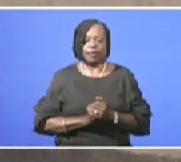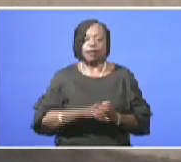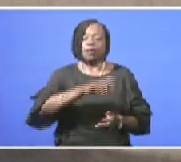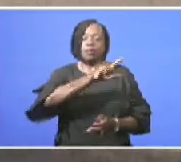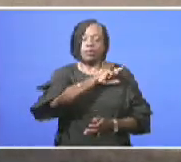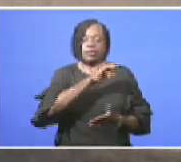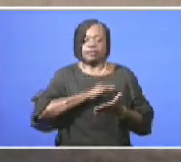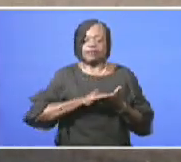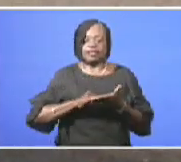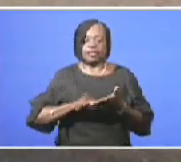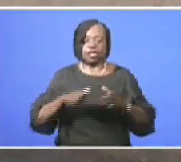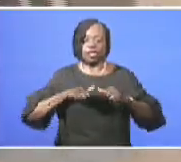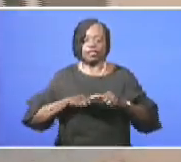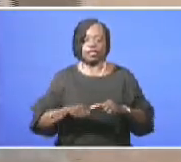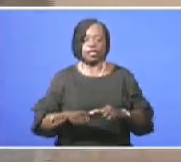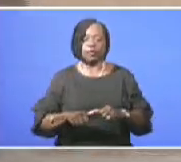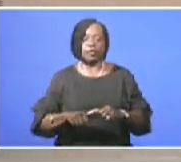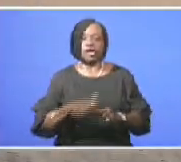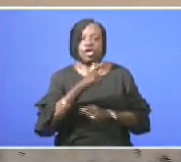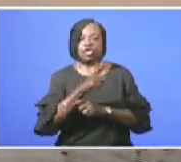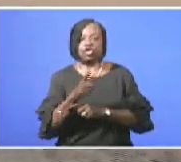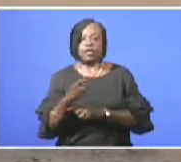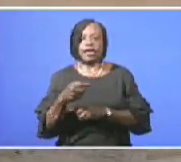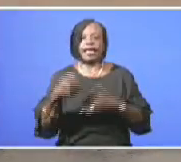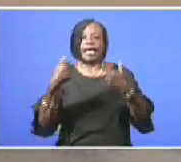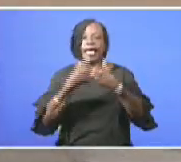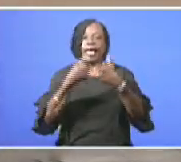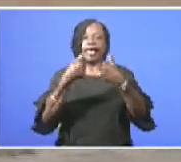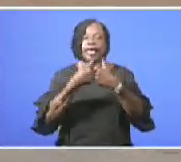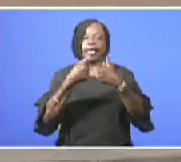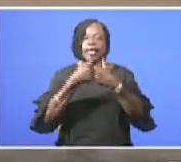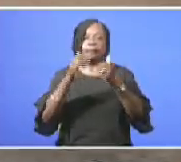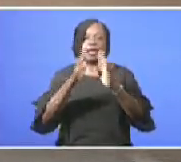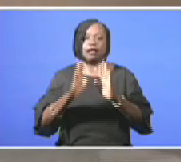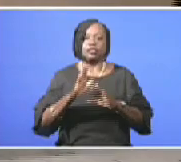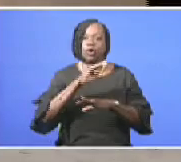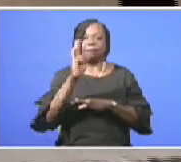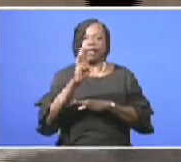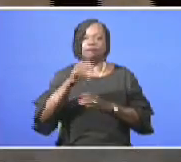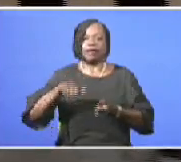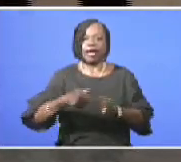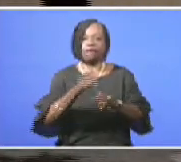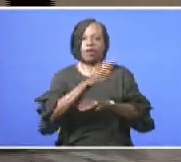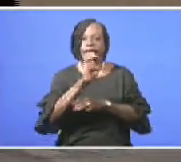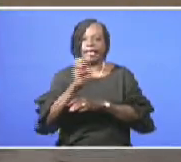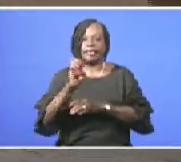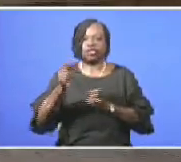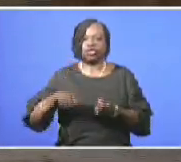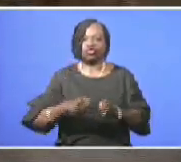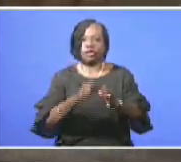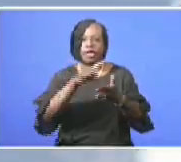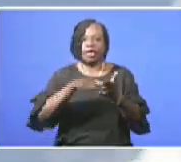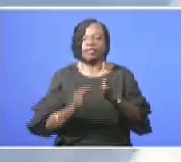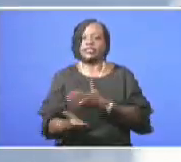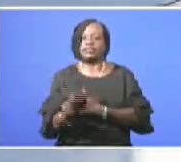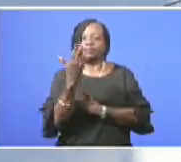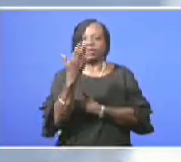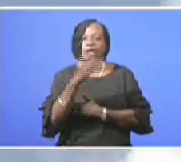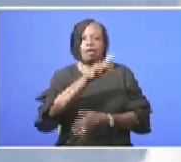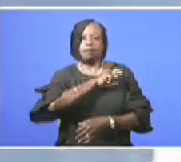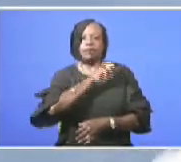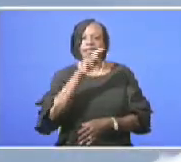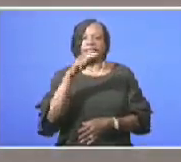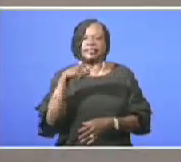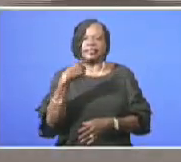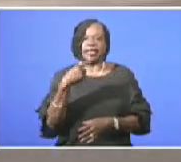Well, police investigations also continuing into a shooting at a gaming establishment on Balfour Avenue and East Street this morning. Police officers and crime